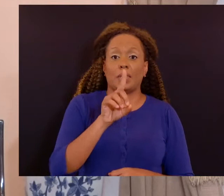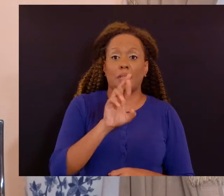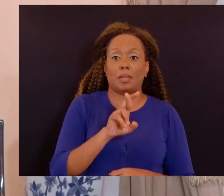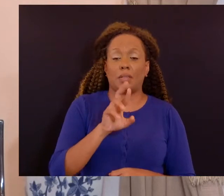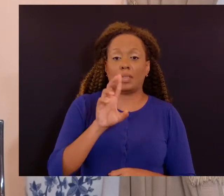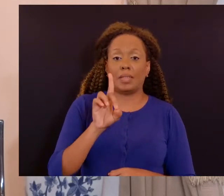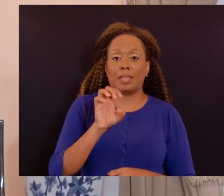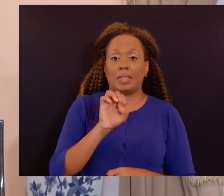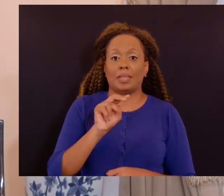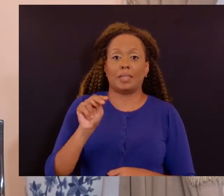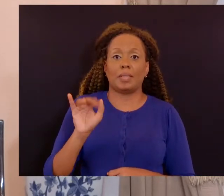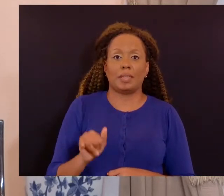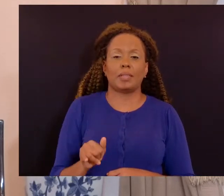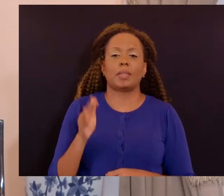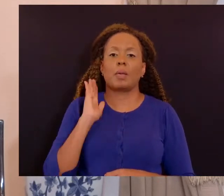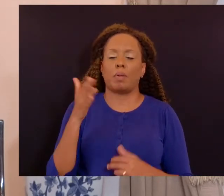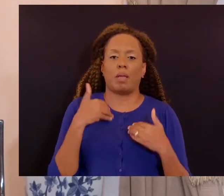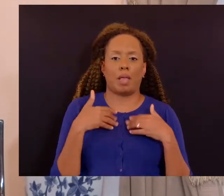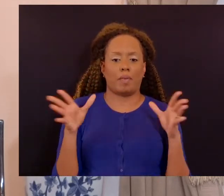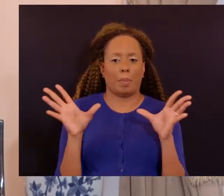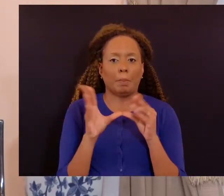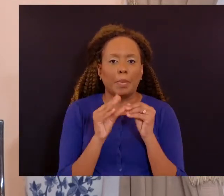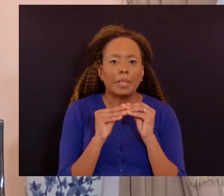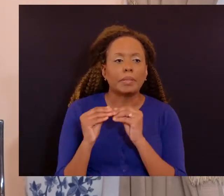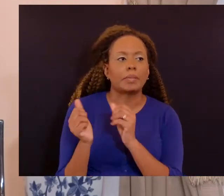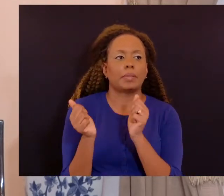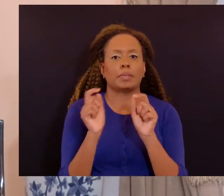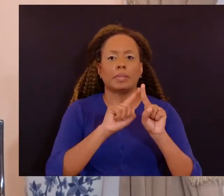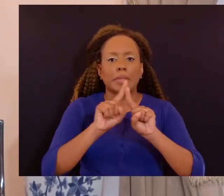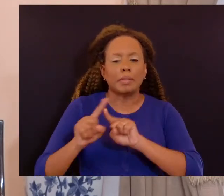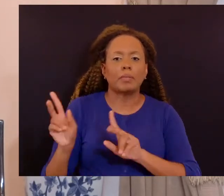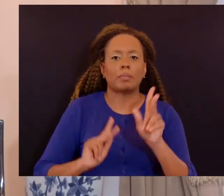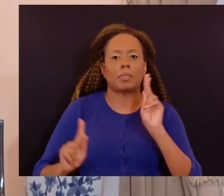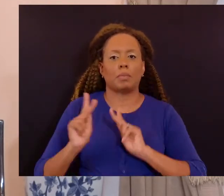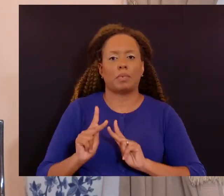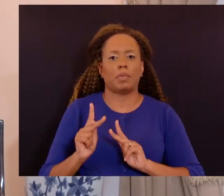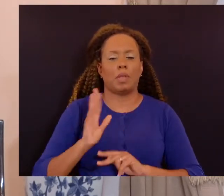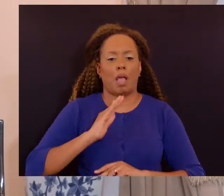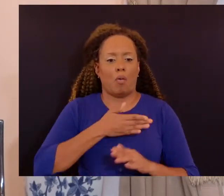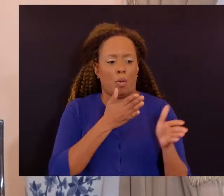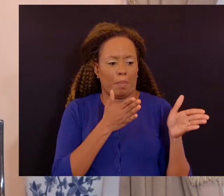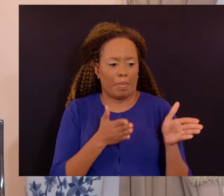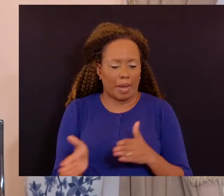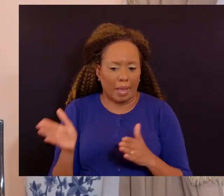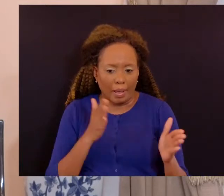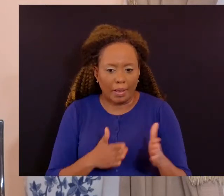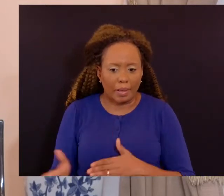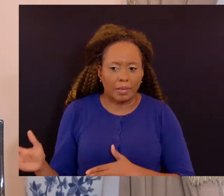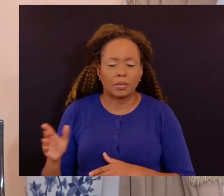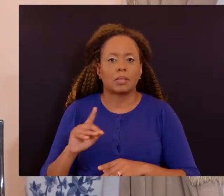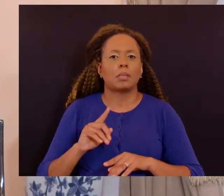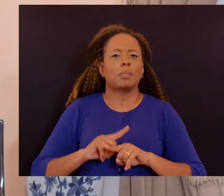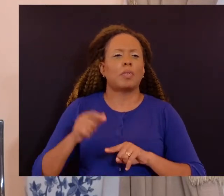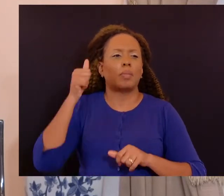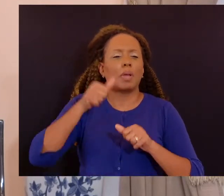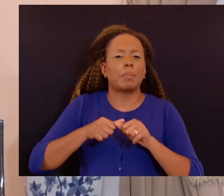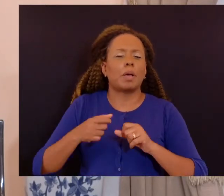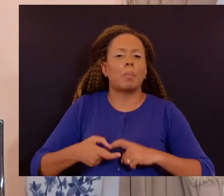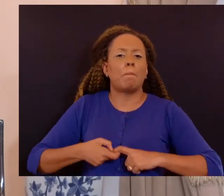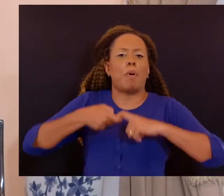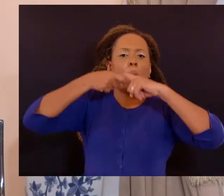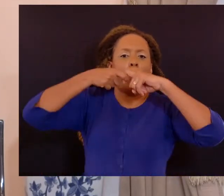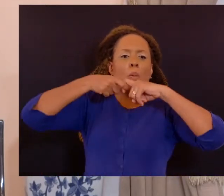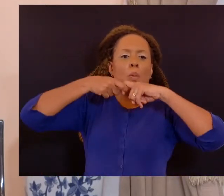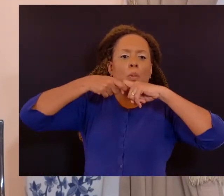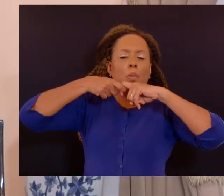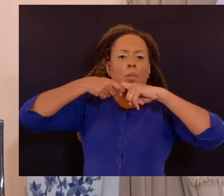there will be a series of meetings with various stakeholders as we would have planned since last year, but we had to put on hold because of the pandemic